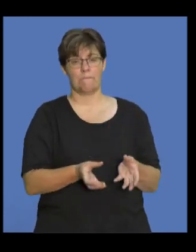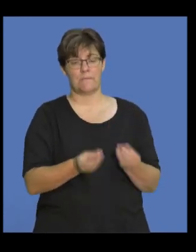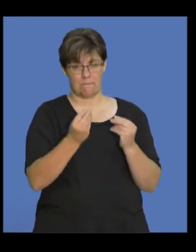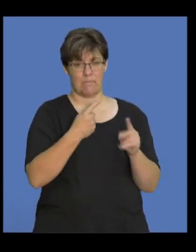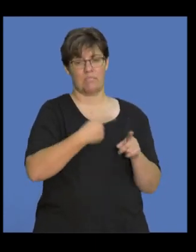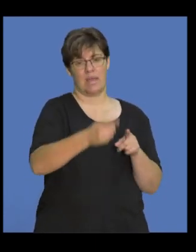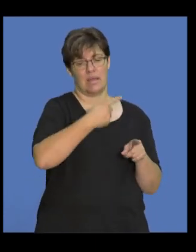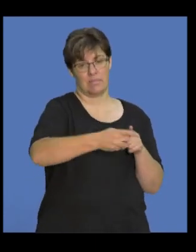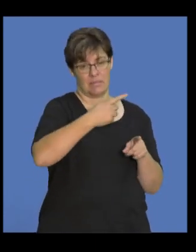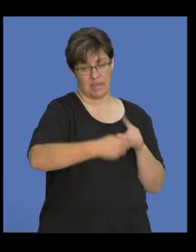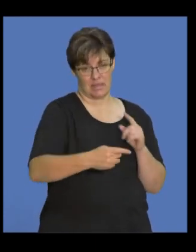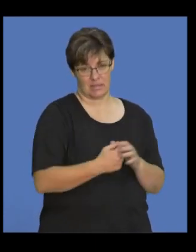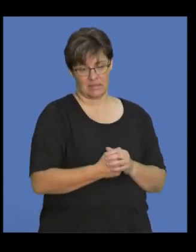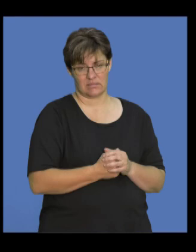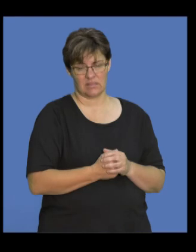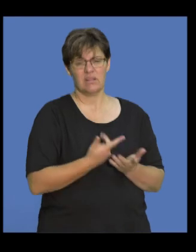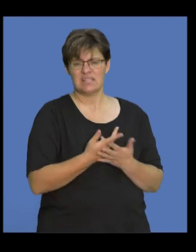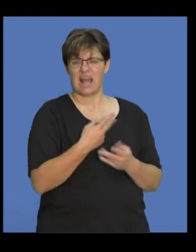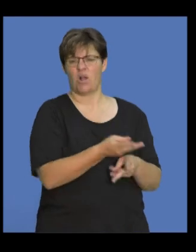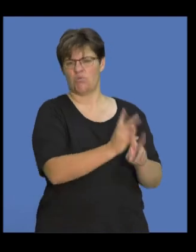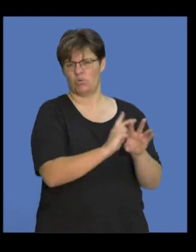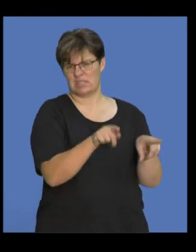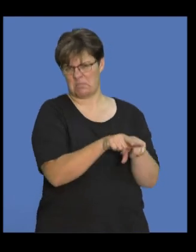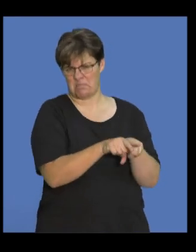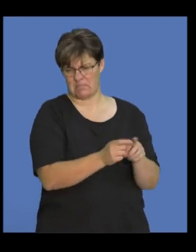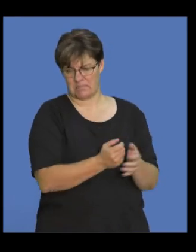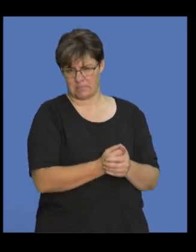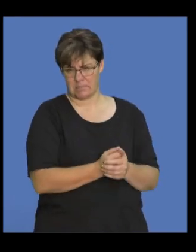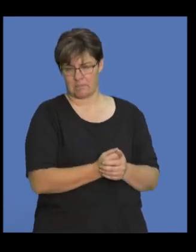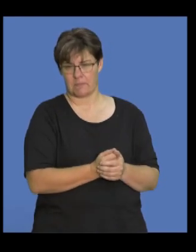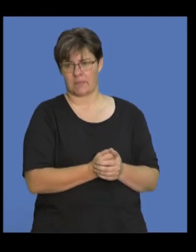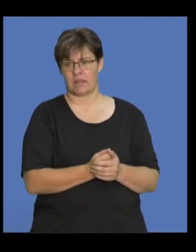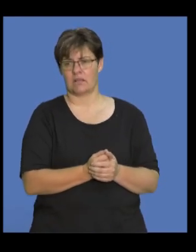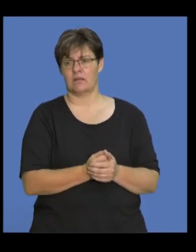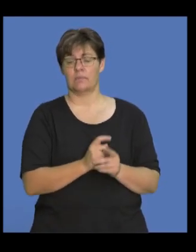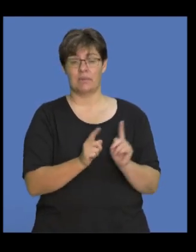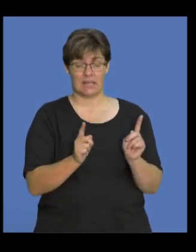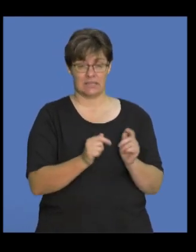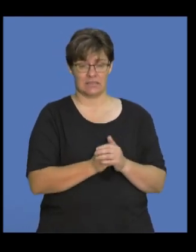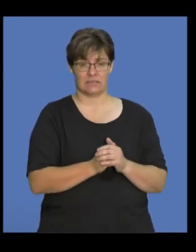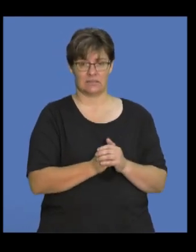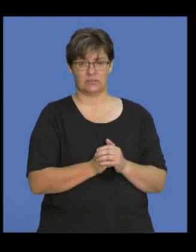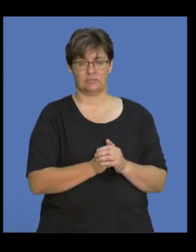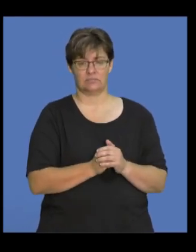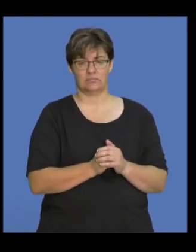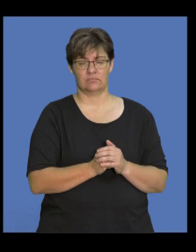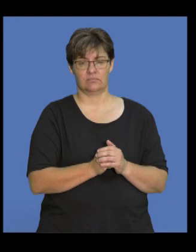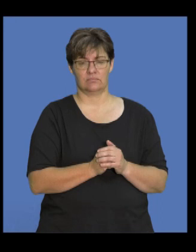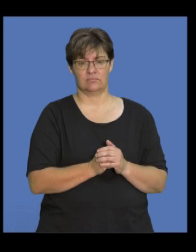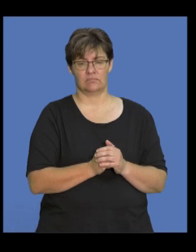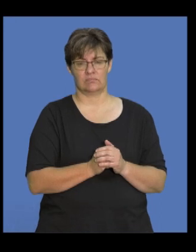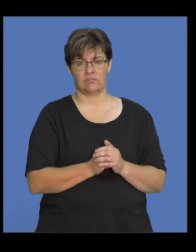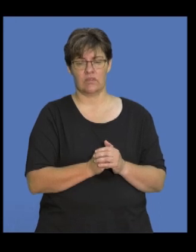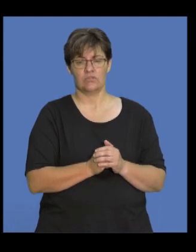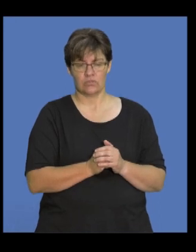debt. Because we're going to call this debt because it is actually debt. But if now, what did Sipho